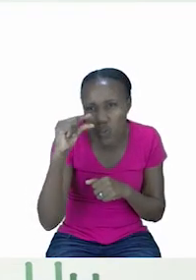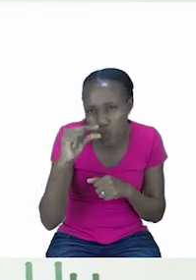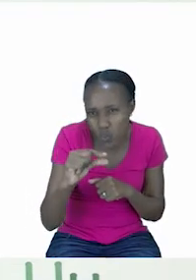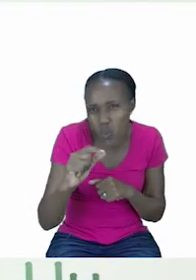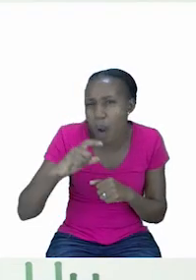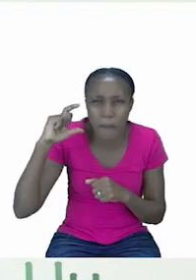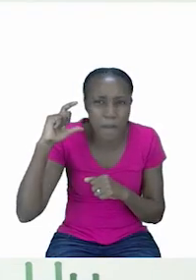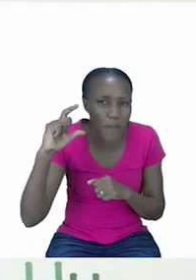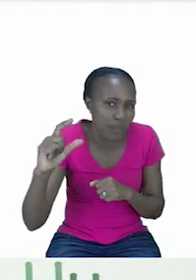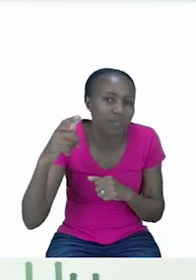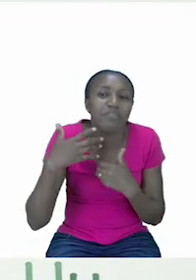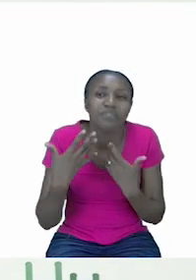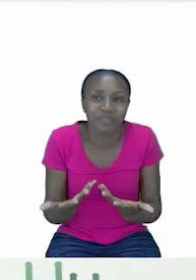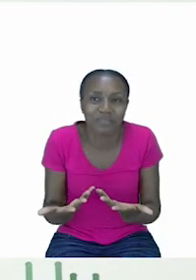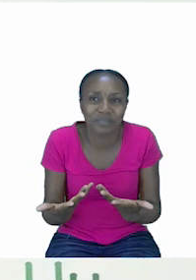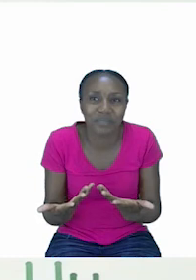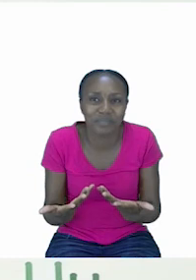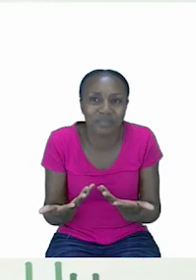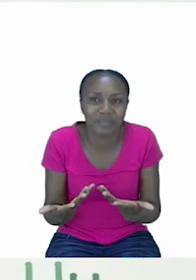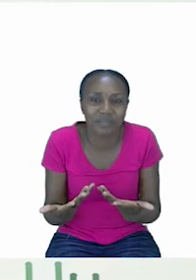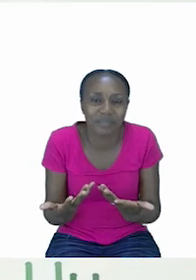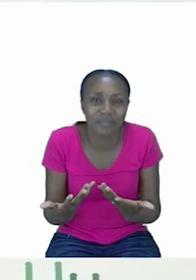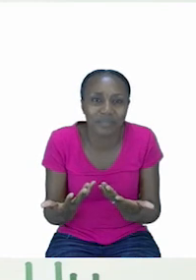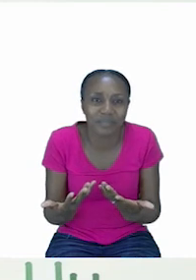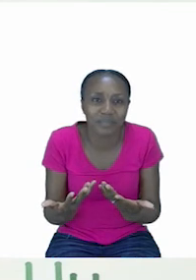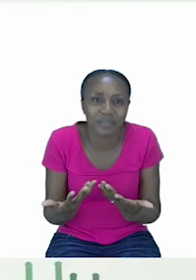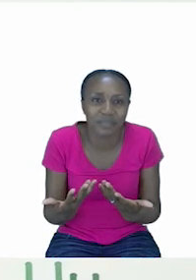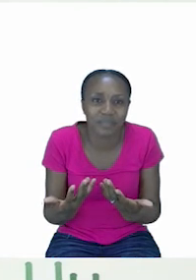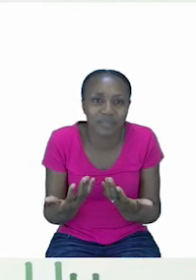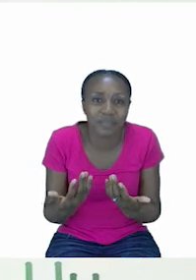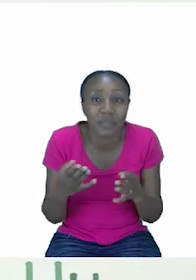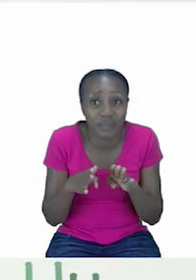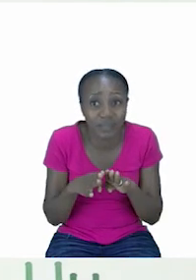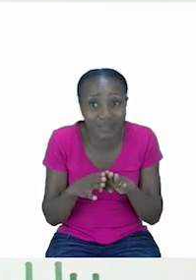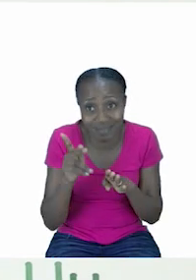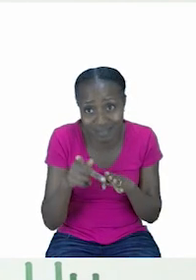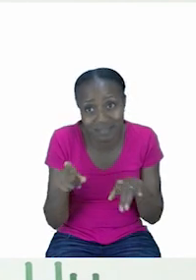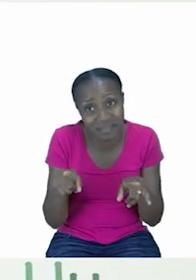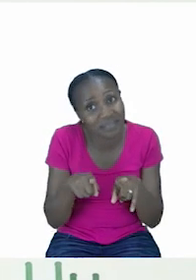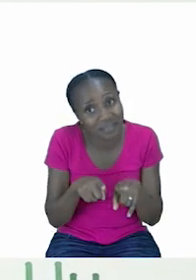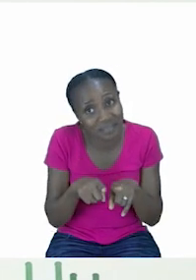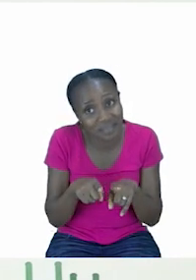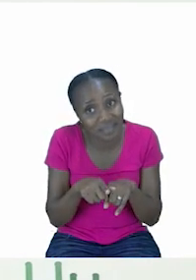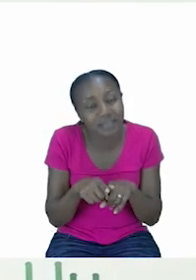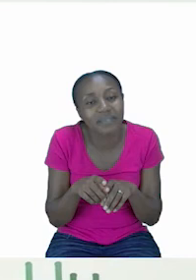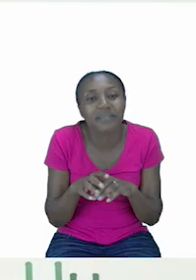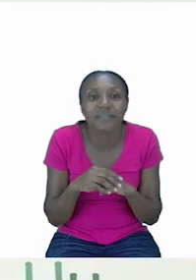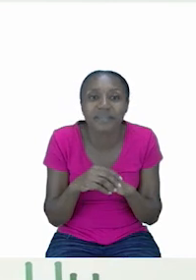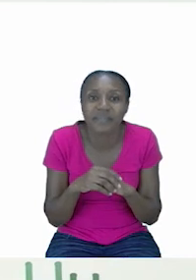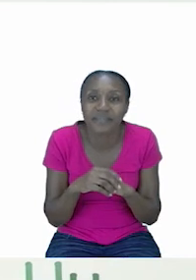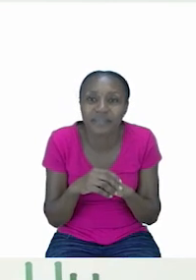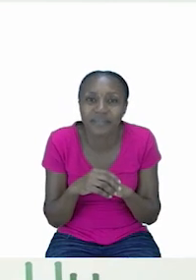zigzag. So we are going to change our voice like what we were doing before. So we are going to start with our